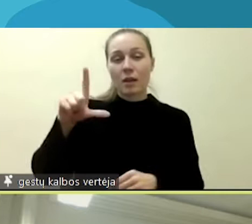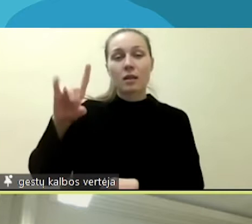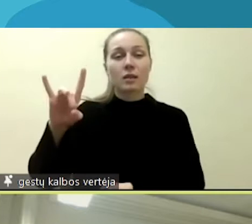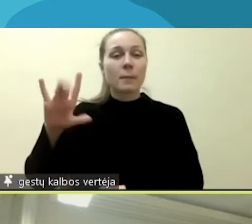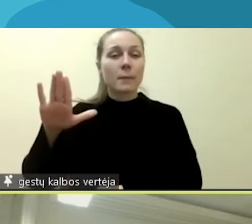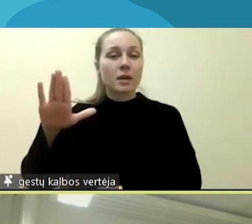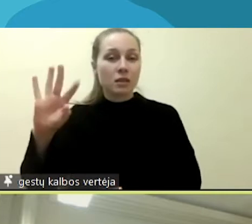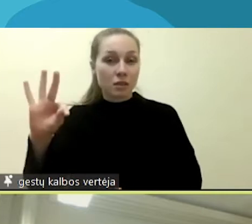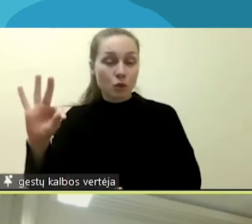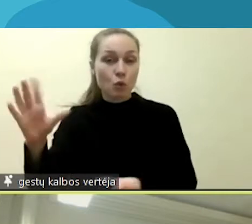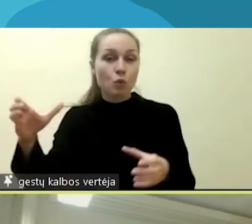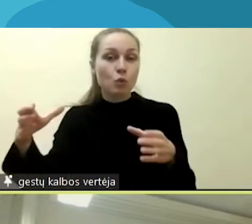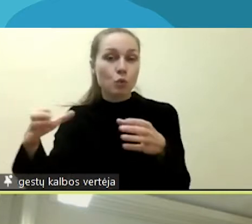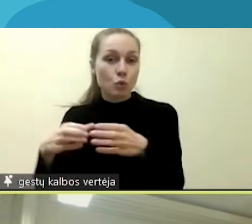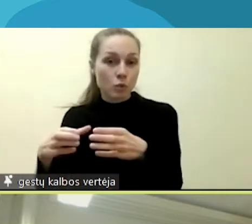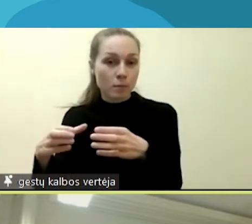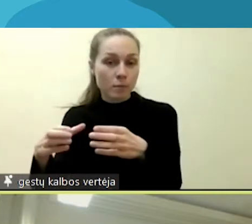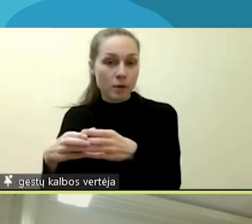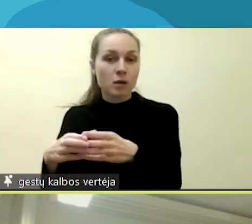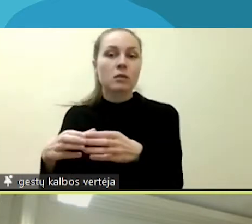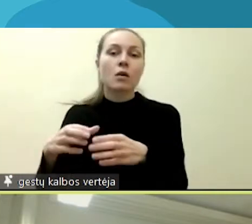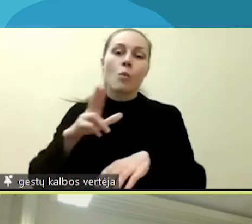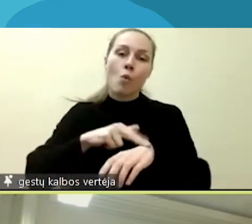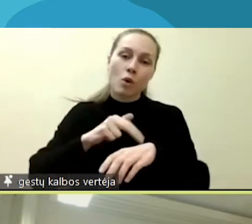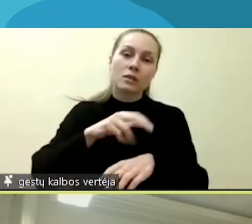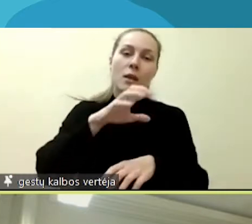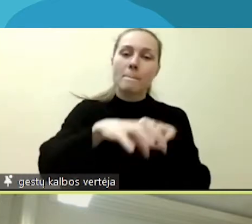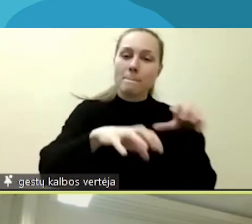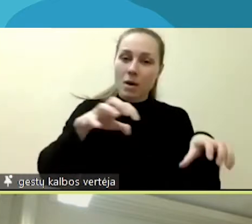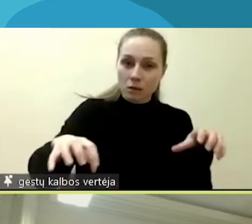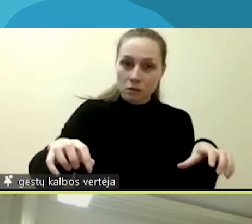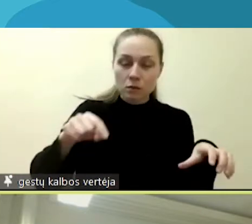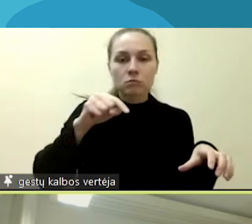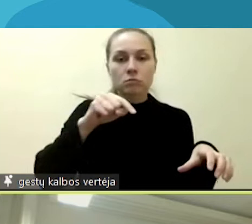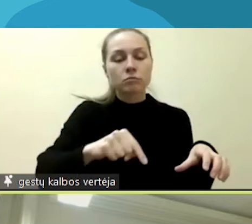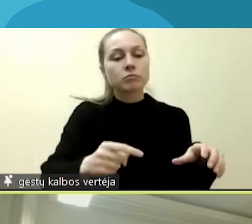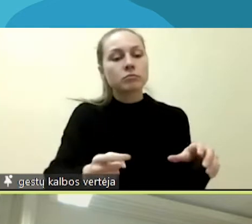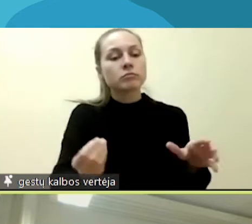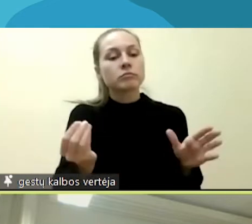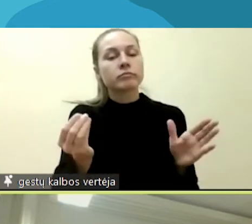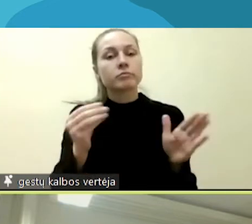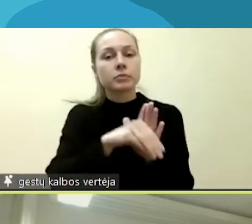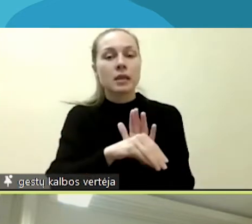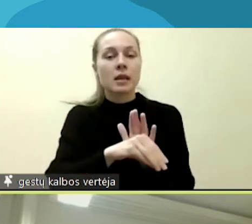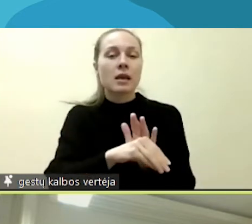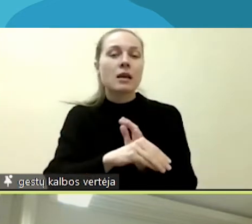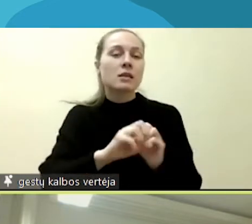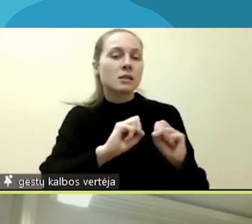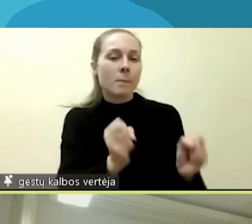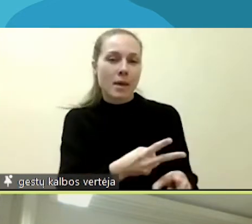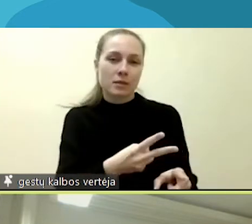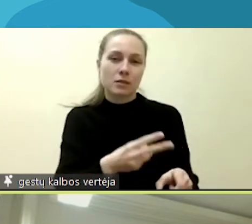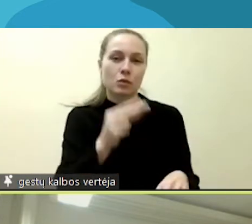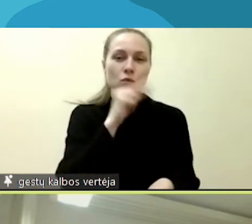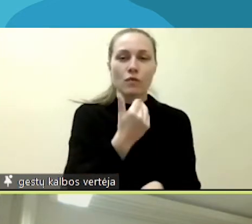Dedicated, engaged chief commissioner in police, joined conferences for the police at these